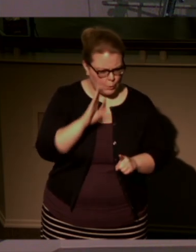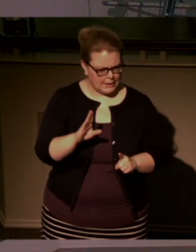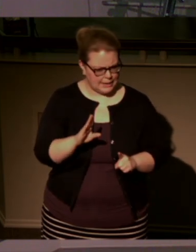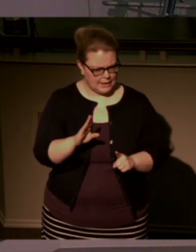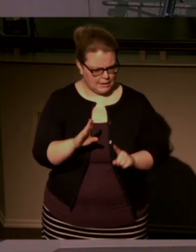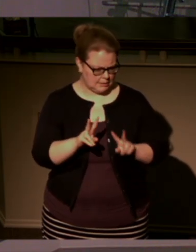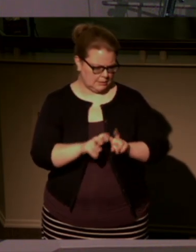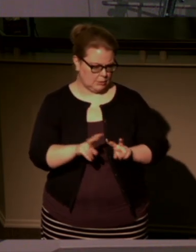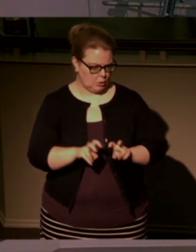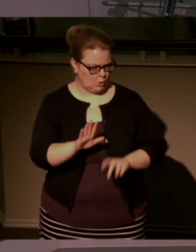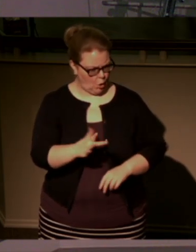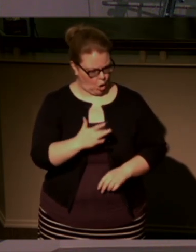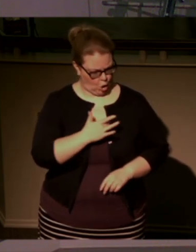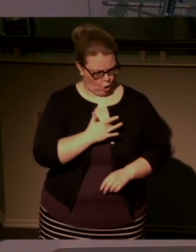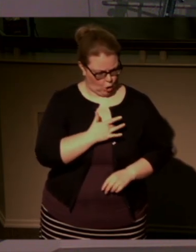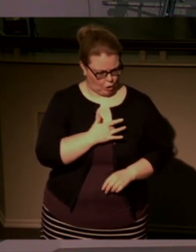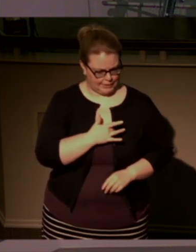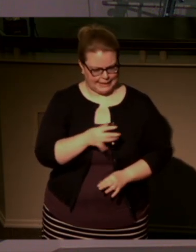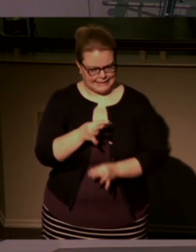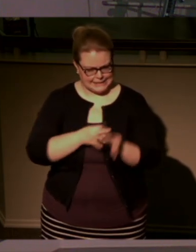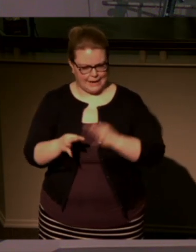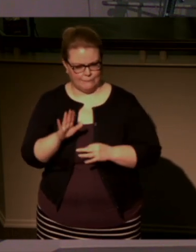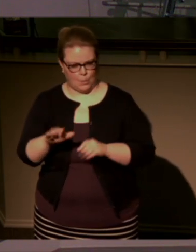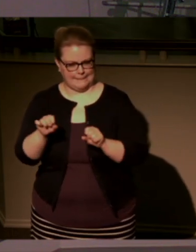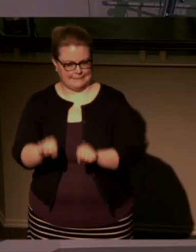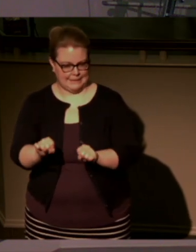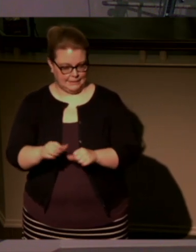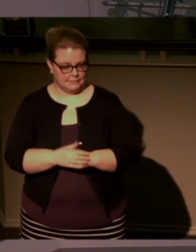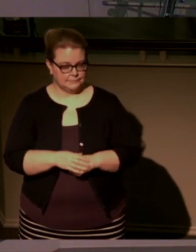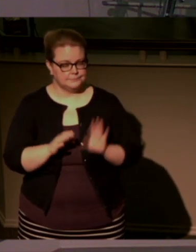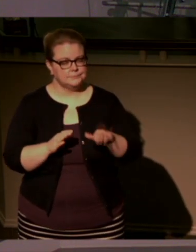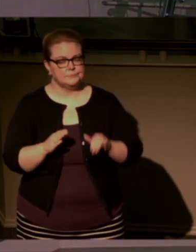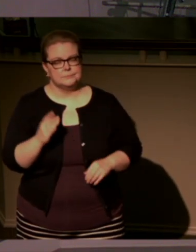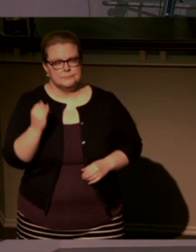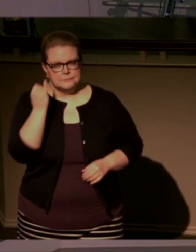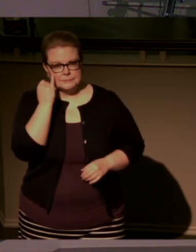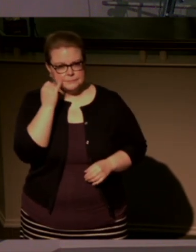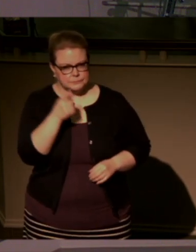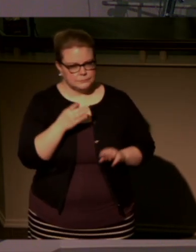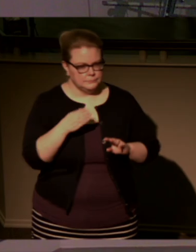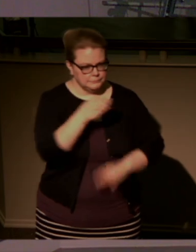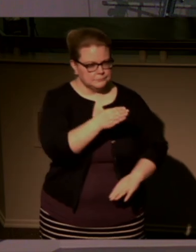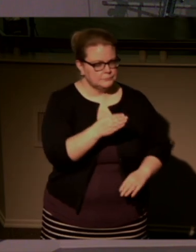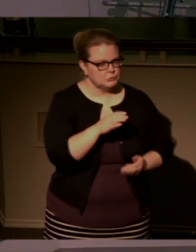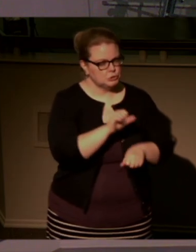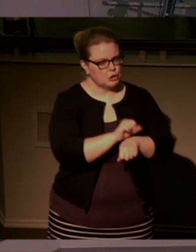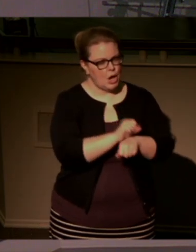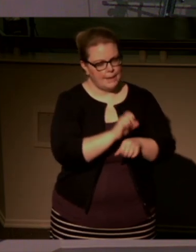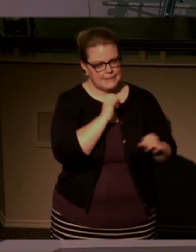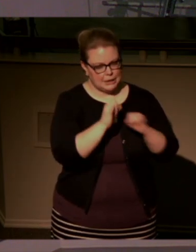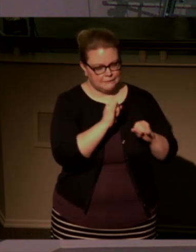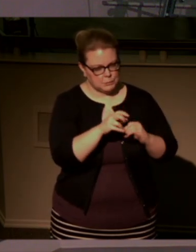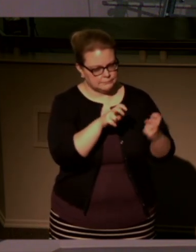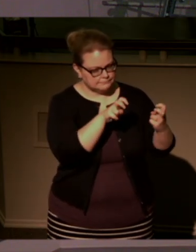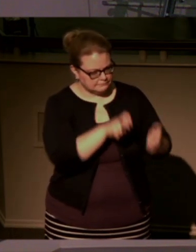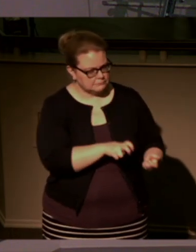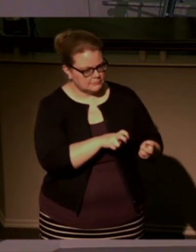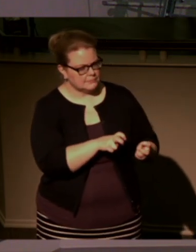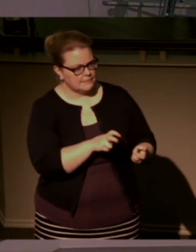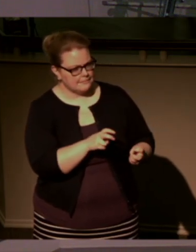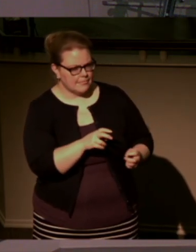done an interview, you interview because there's a couple of things the potential employer wants to know about.